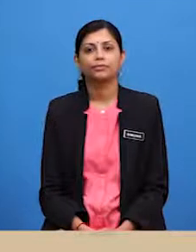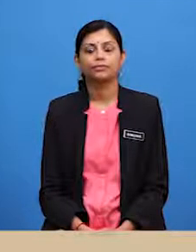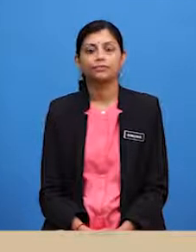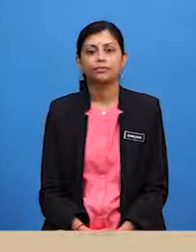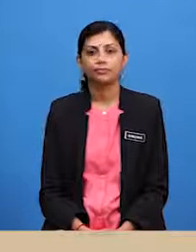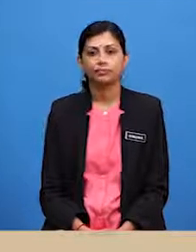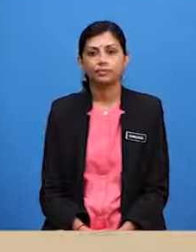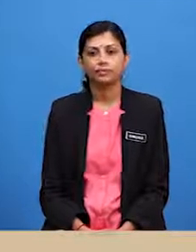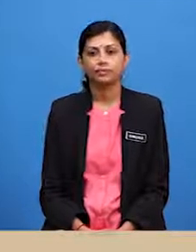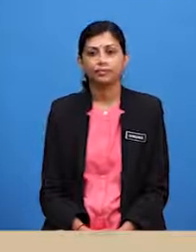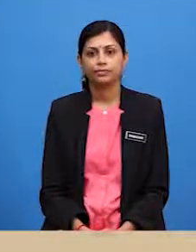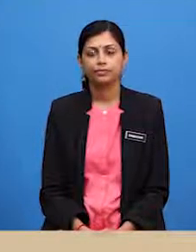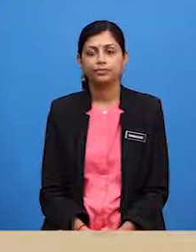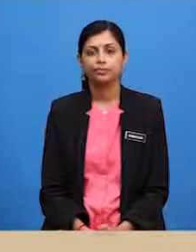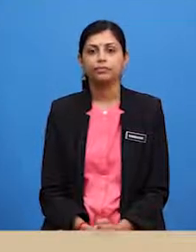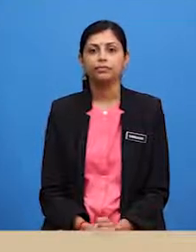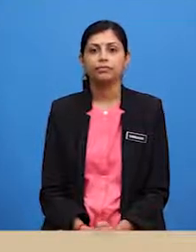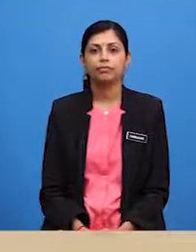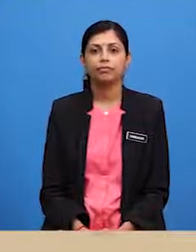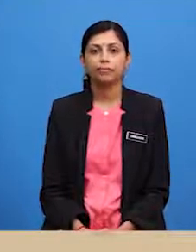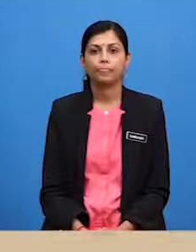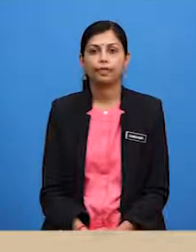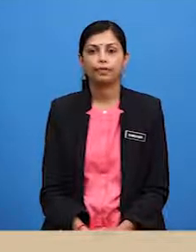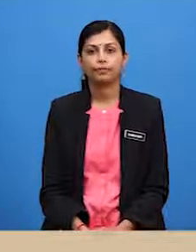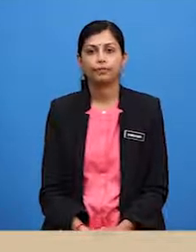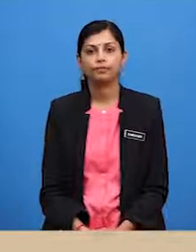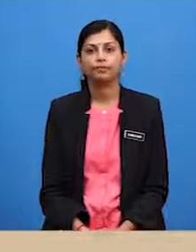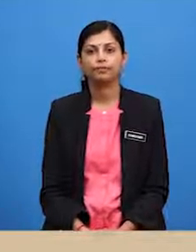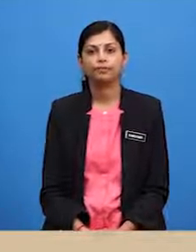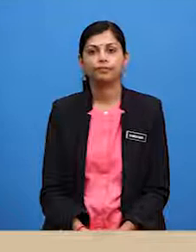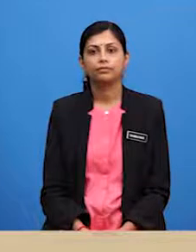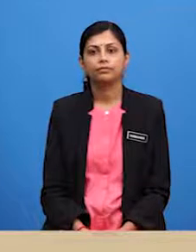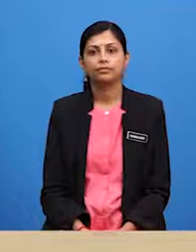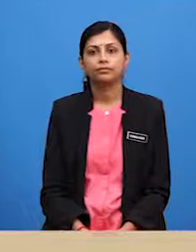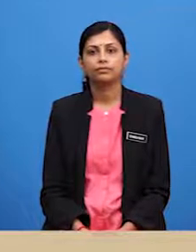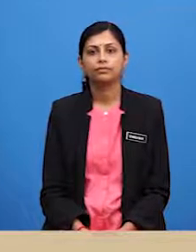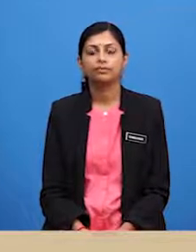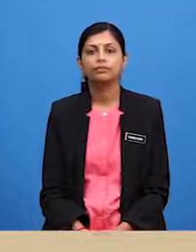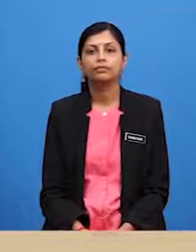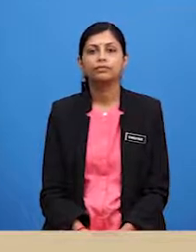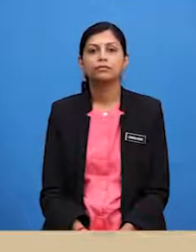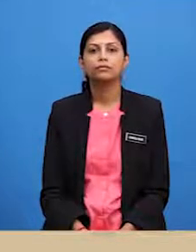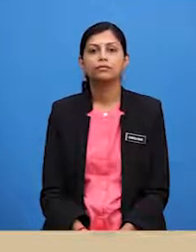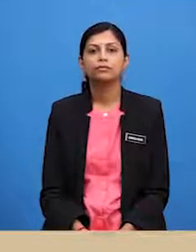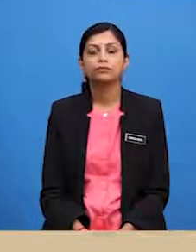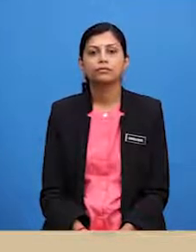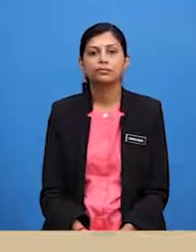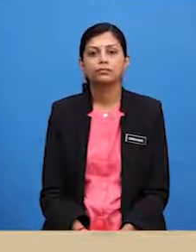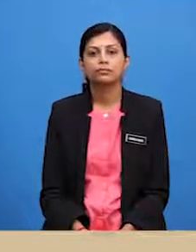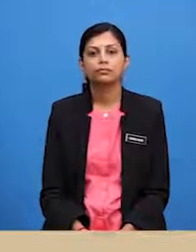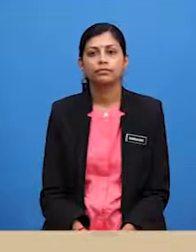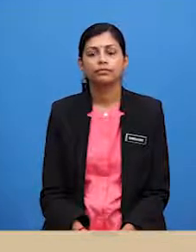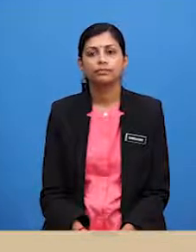Hi, good afternoon. Yes, how can I help you? Excuse me, I think